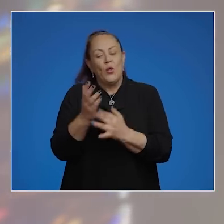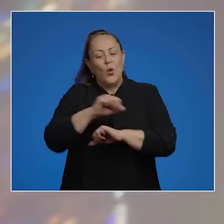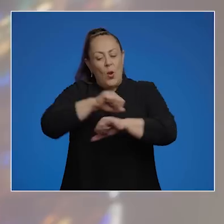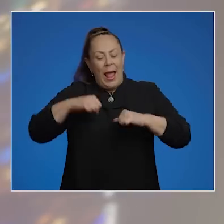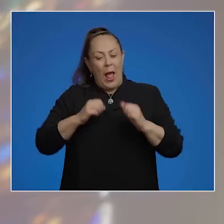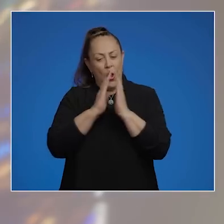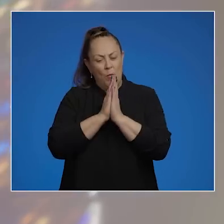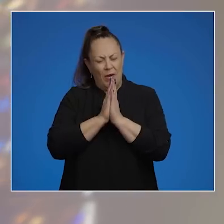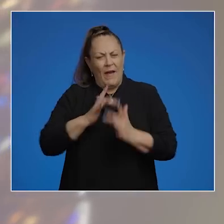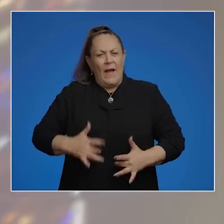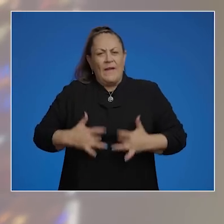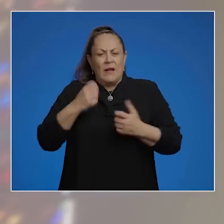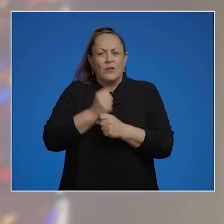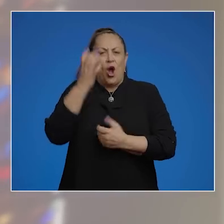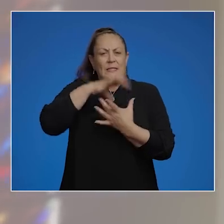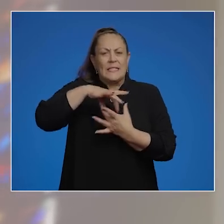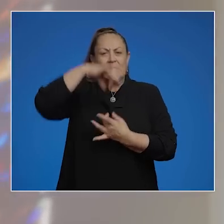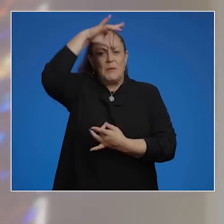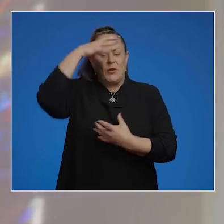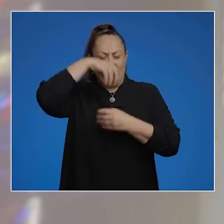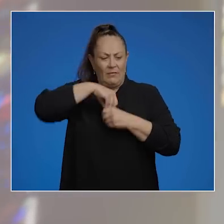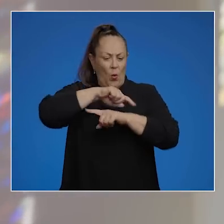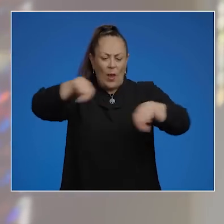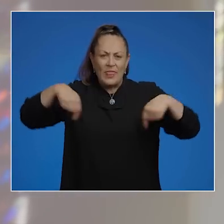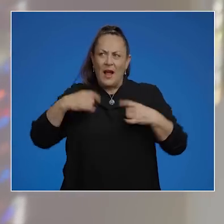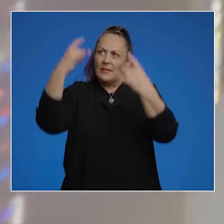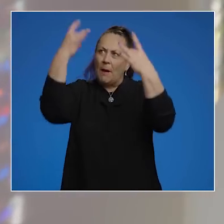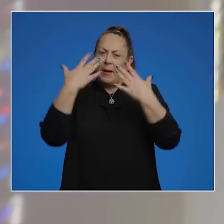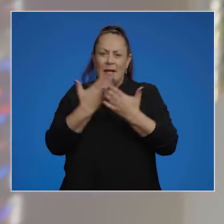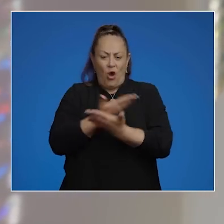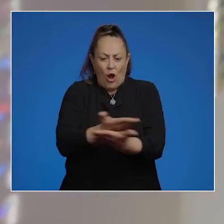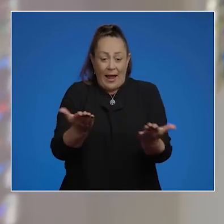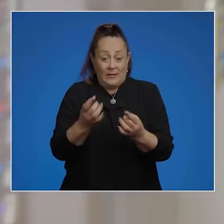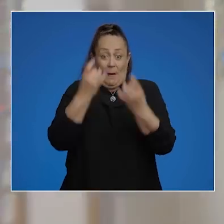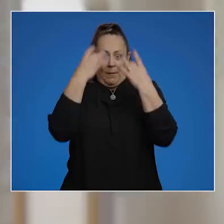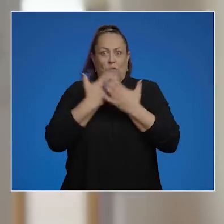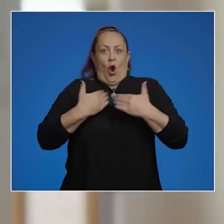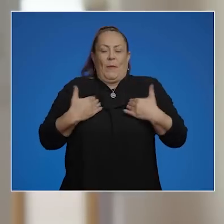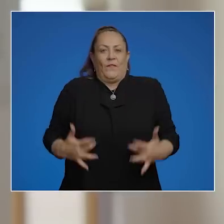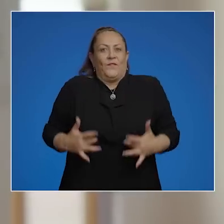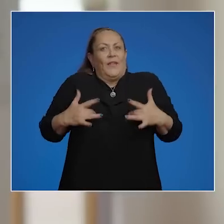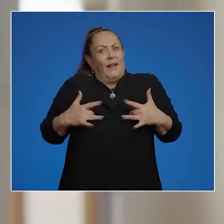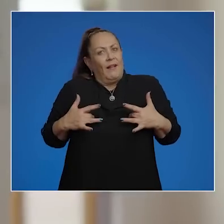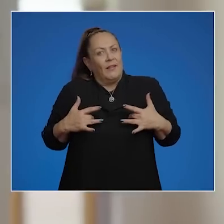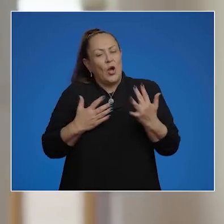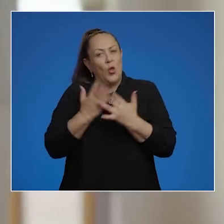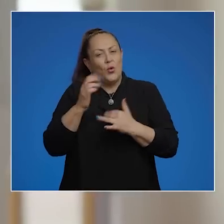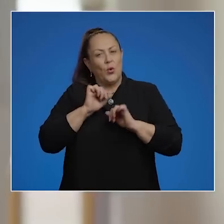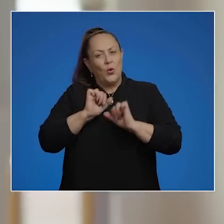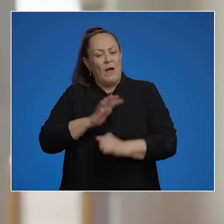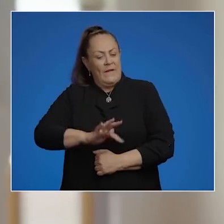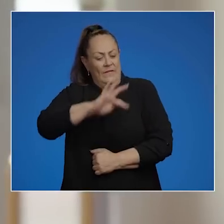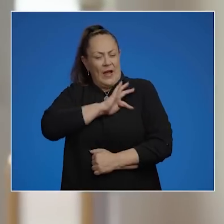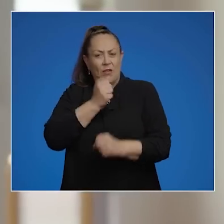felt that God's Spirit was there, blessing all of us, and certainly blessing me. So, in that faith that